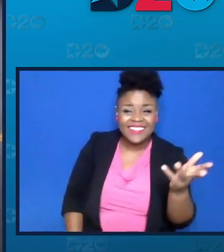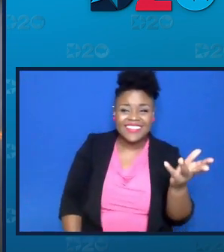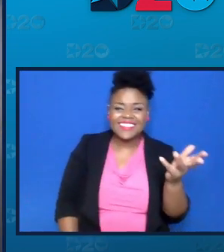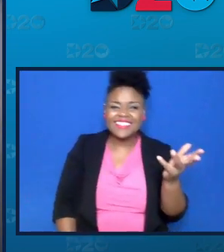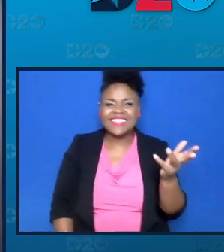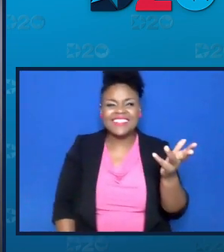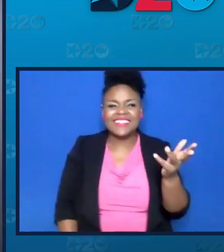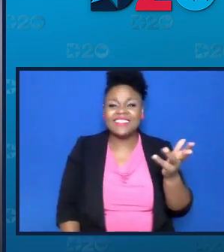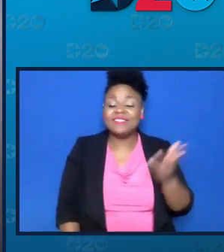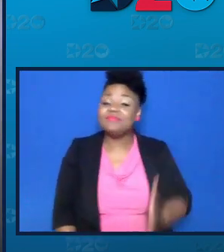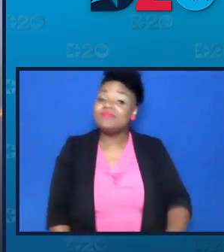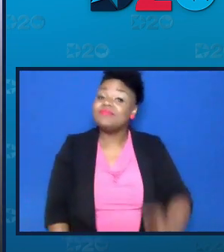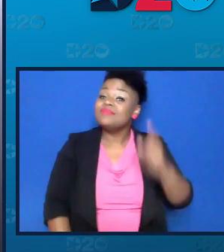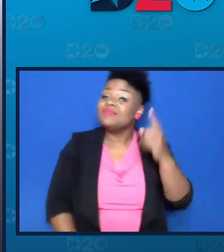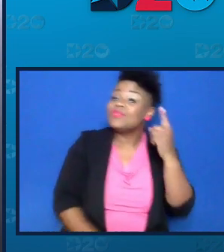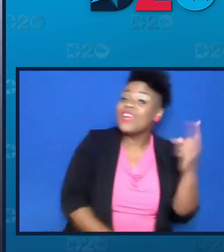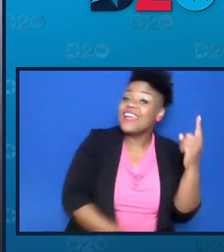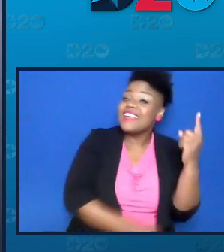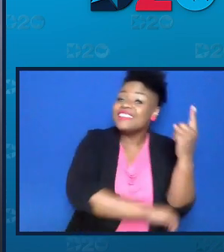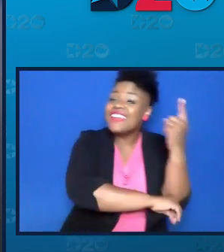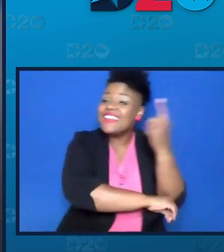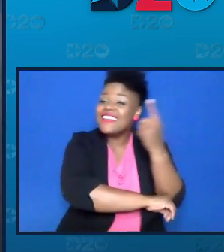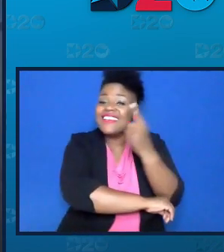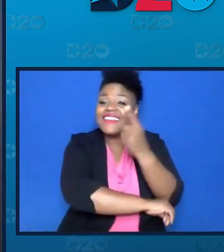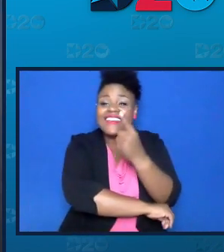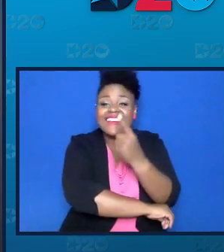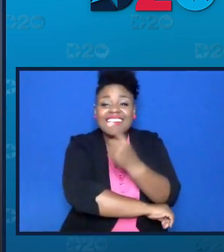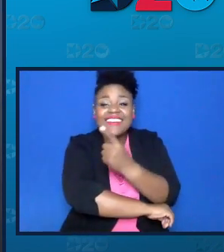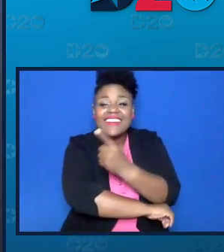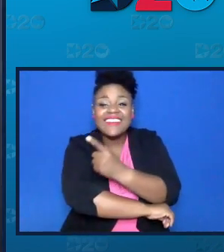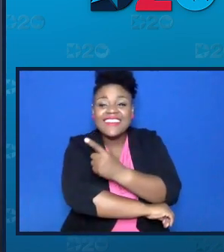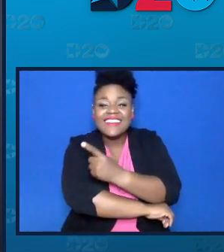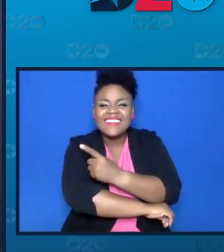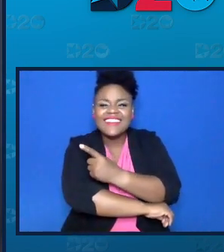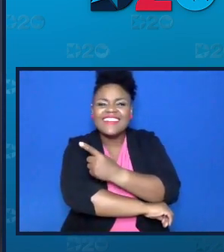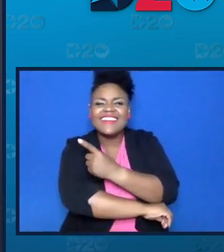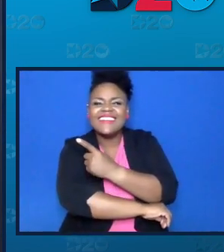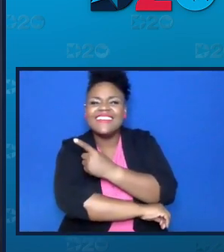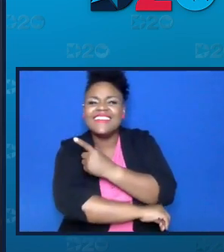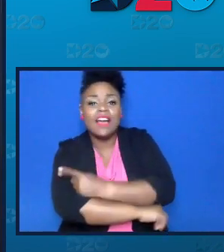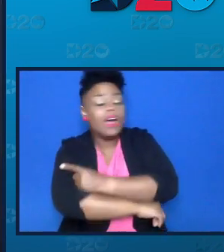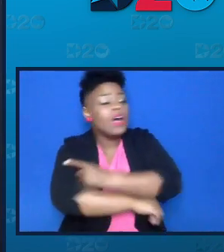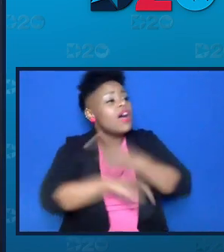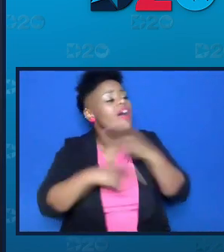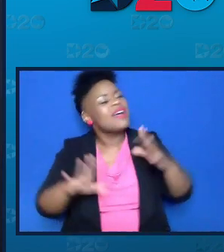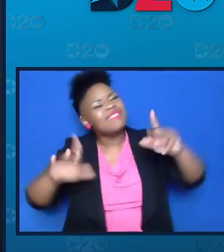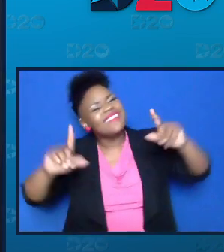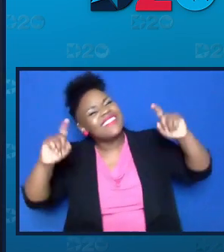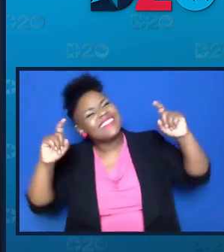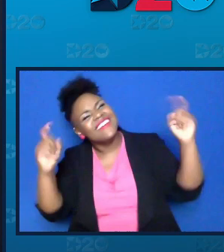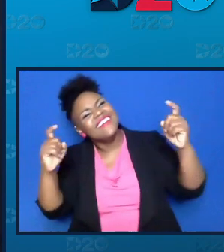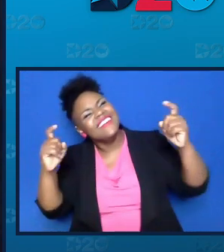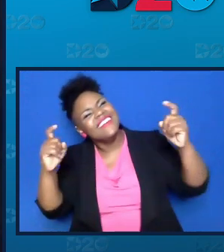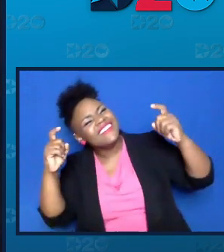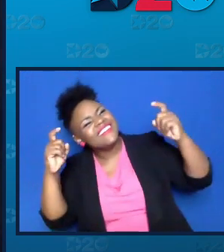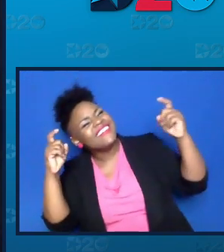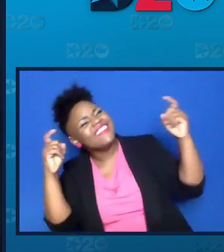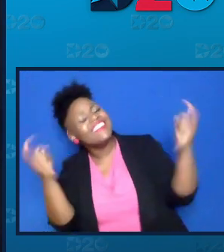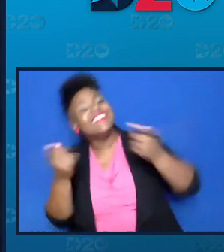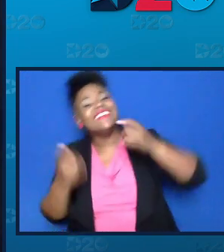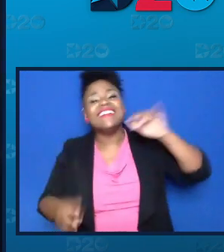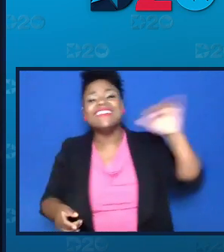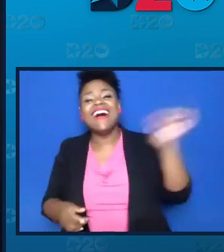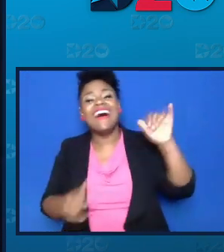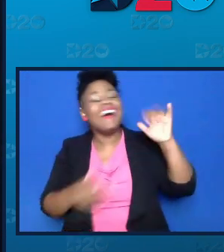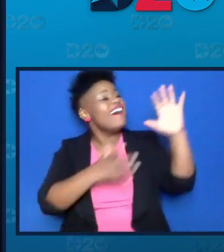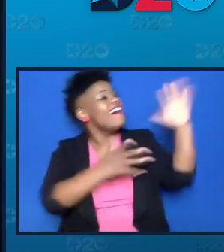One day, when the glory comes, it will be ours, it will